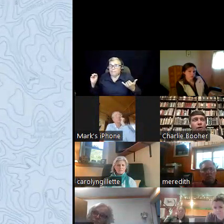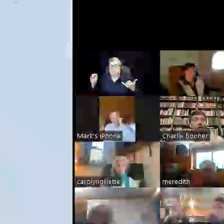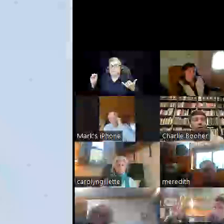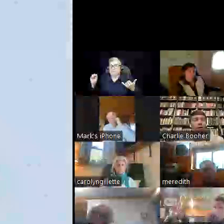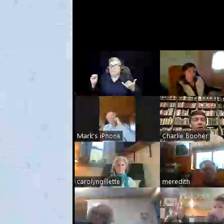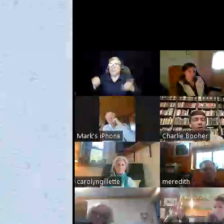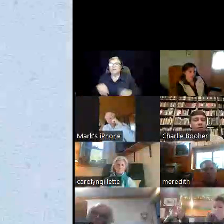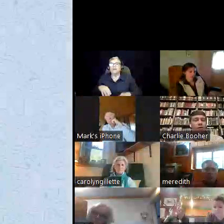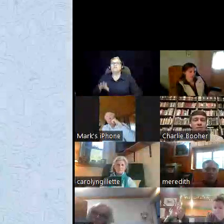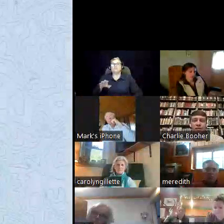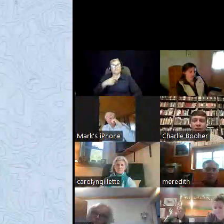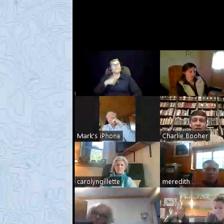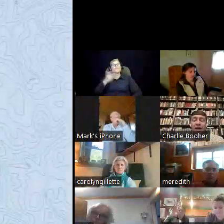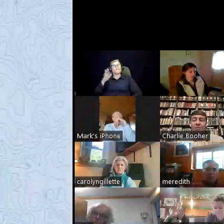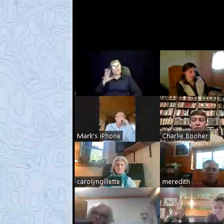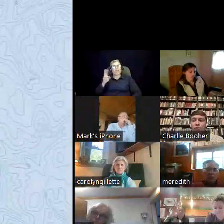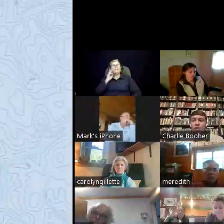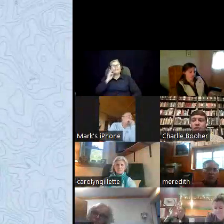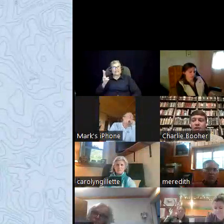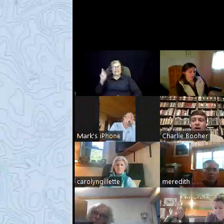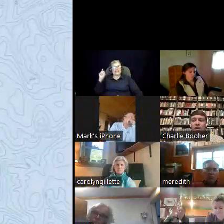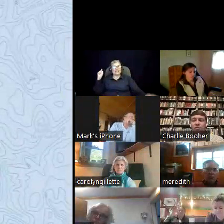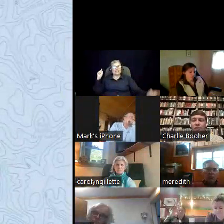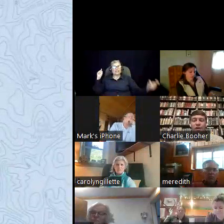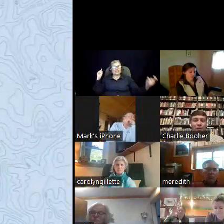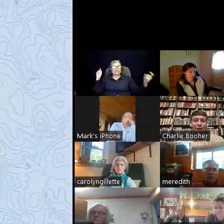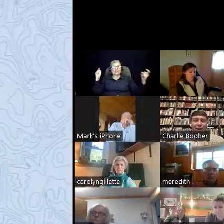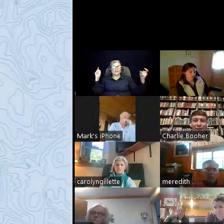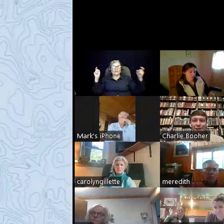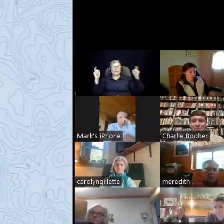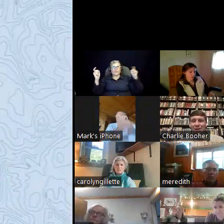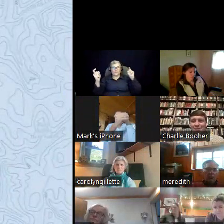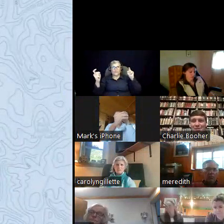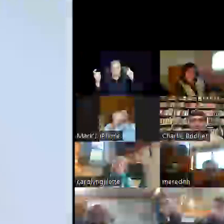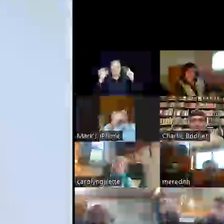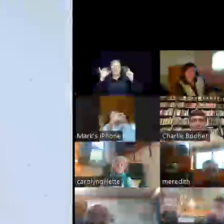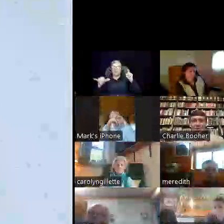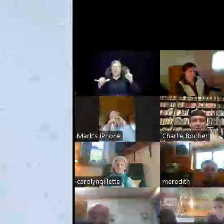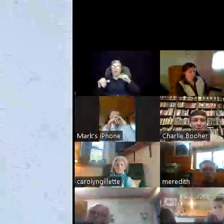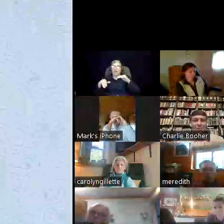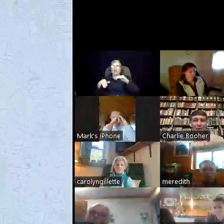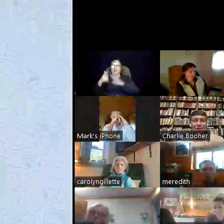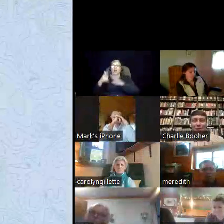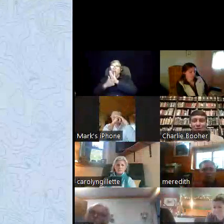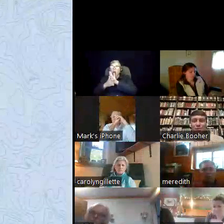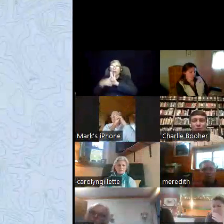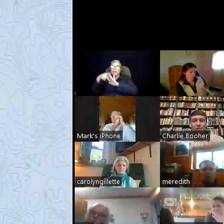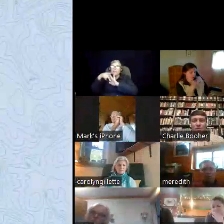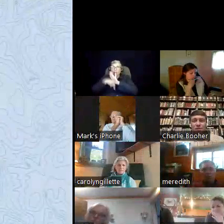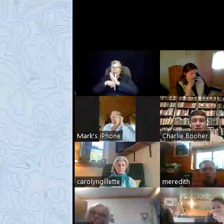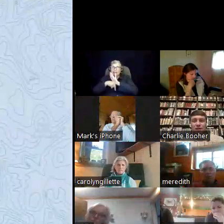I think we're already seeing an evolution of the underlying laws, policies, and procedures of the North American